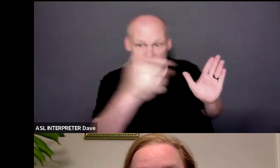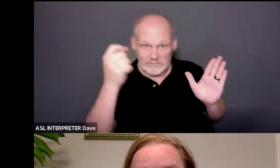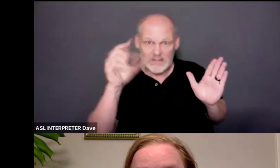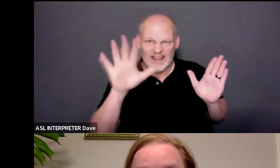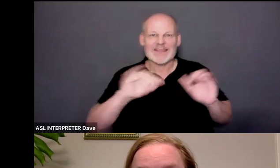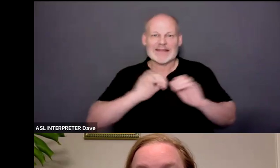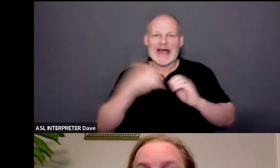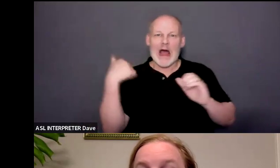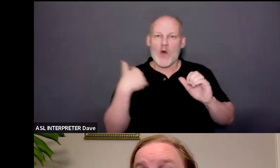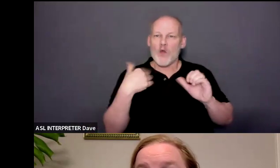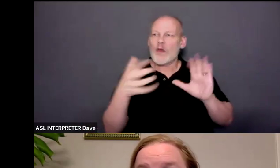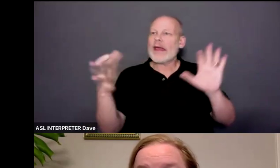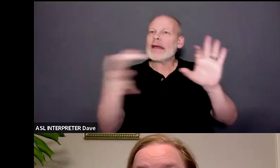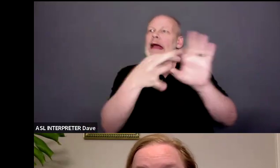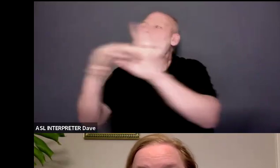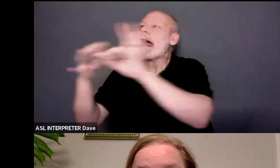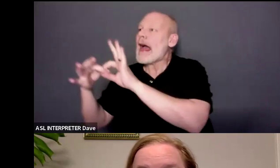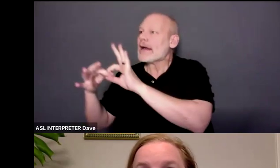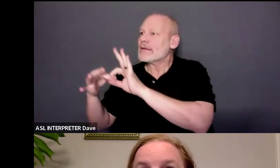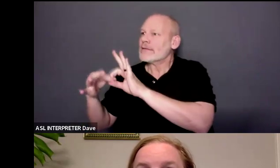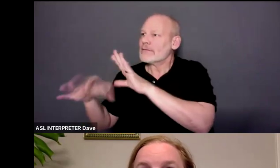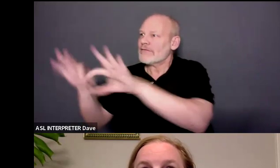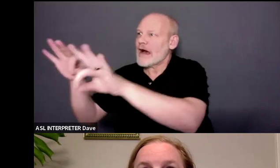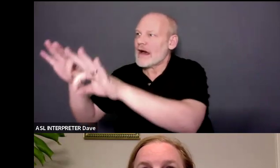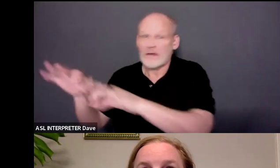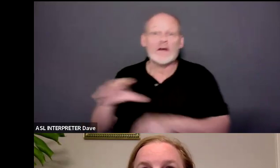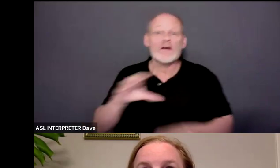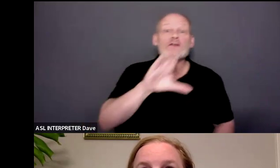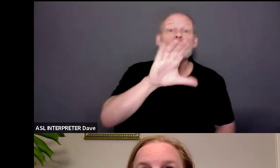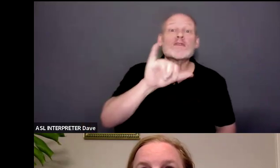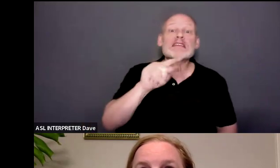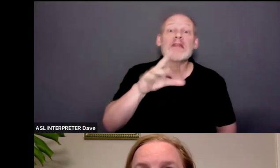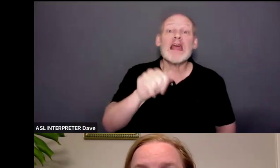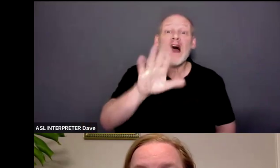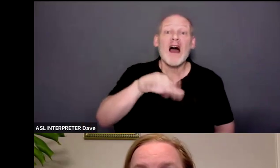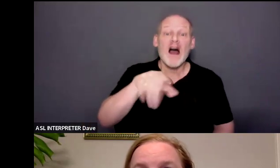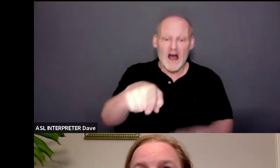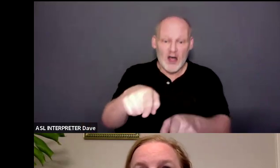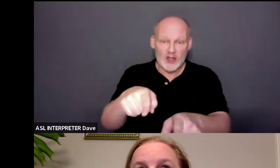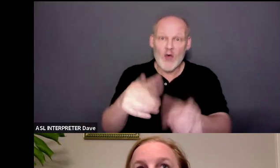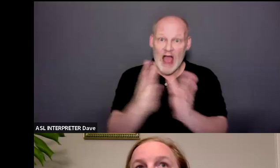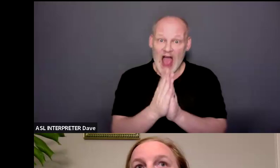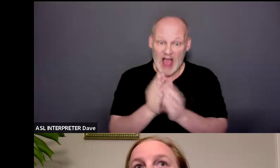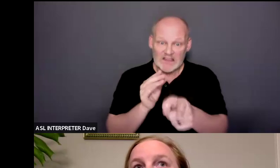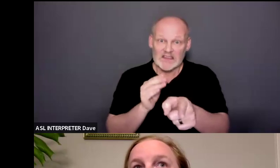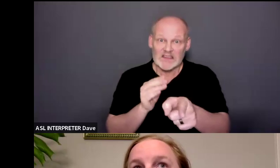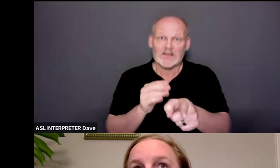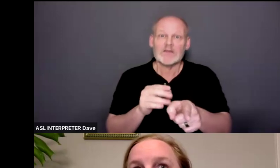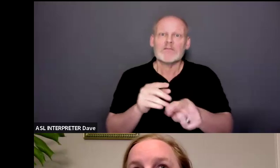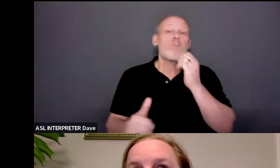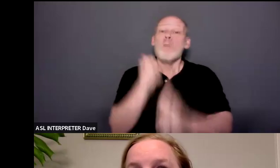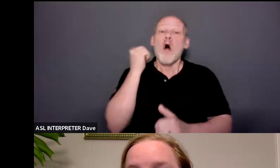in cases like this. So to respond to Cynthia in the chat, most of the cases have been in Colorado and